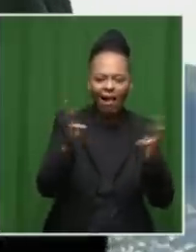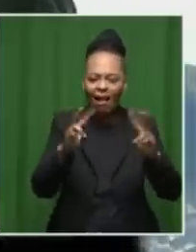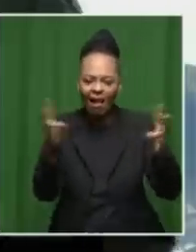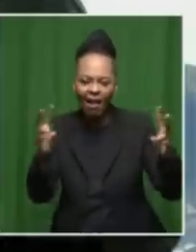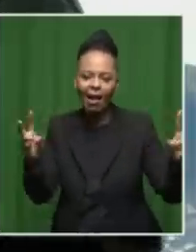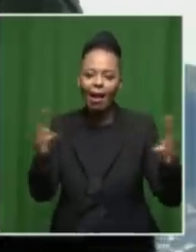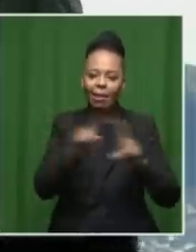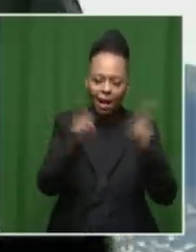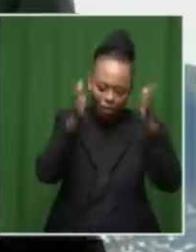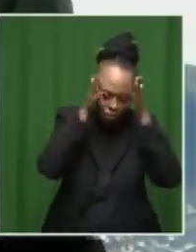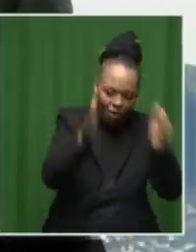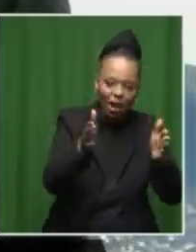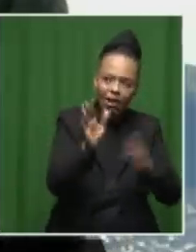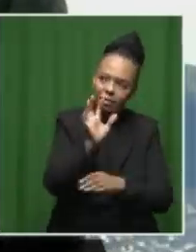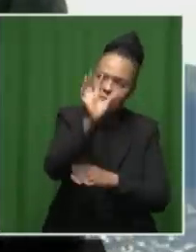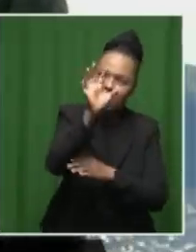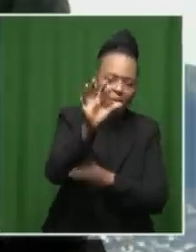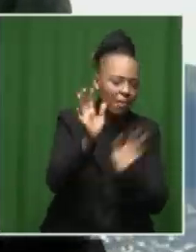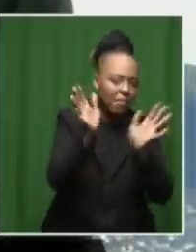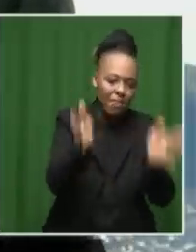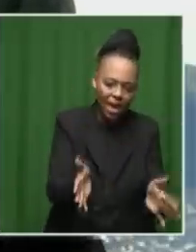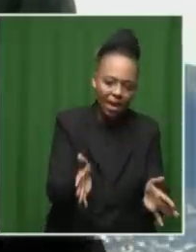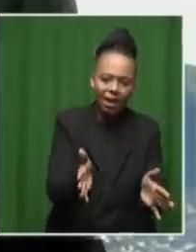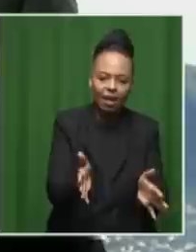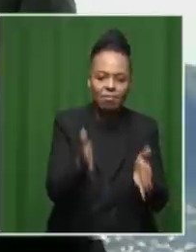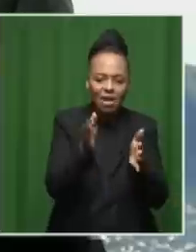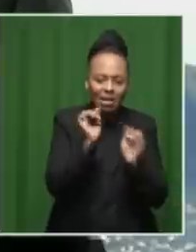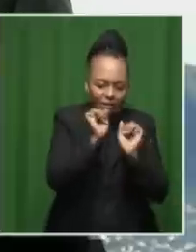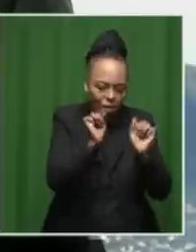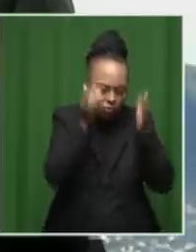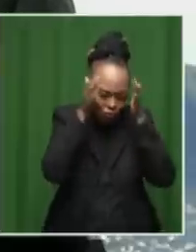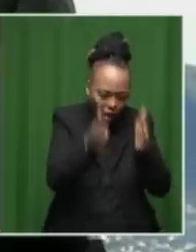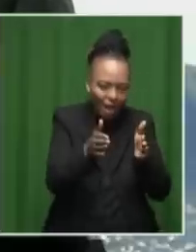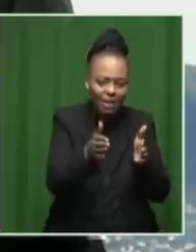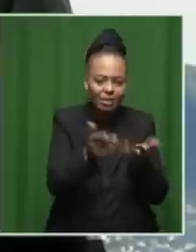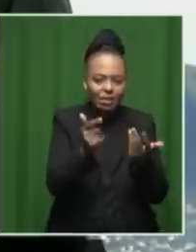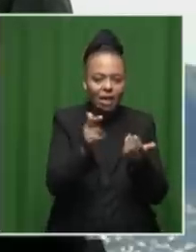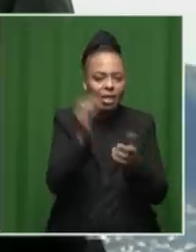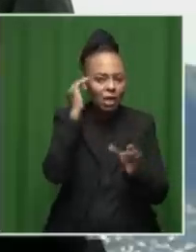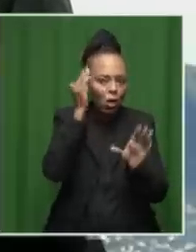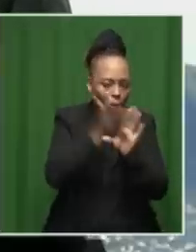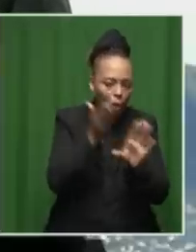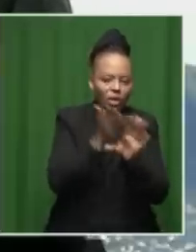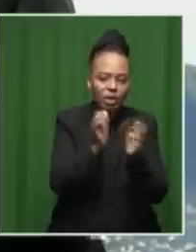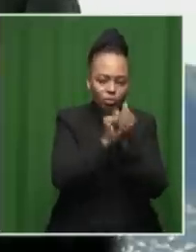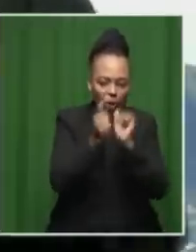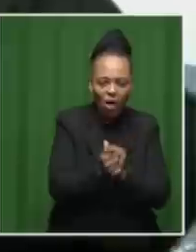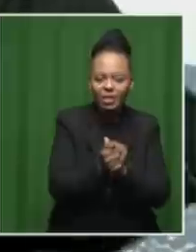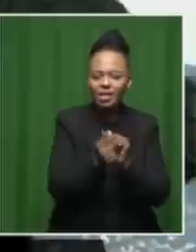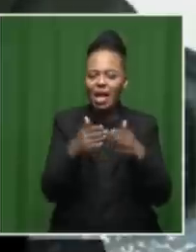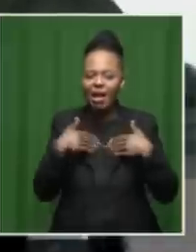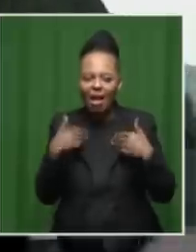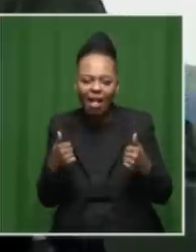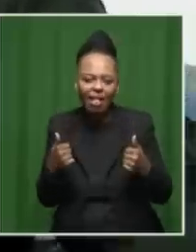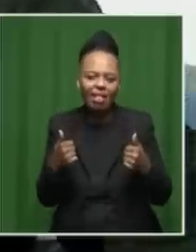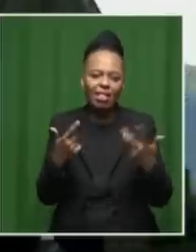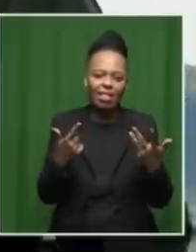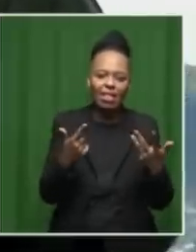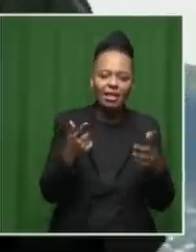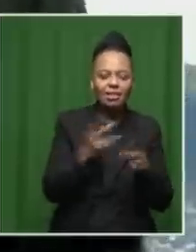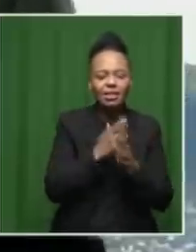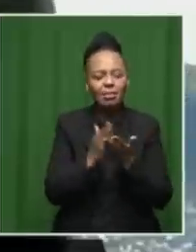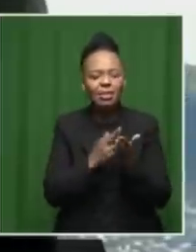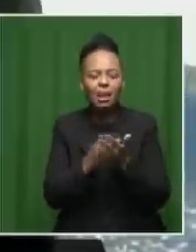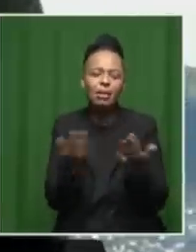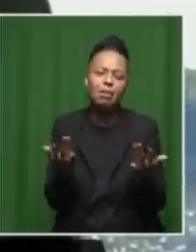that support athlete well-being as well, you know, psychology, nutritionists, dietitians, meditation